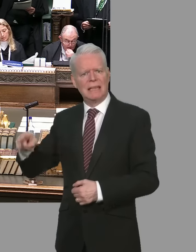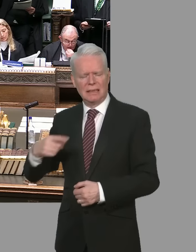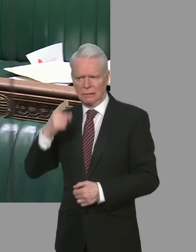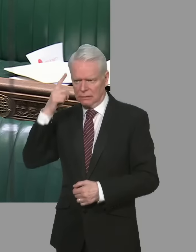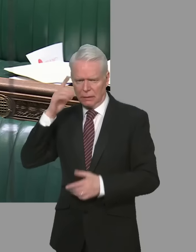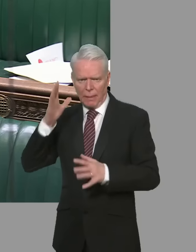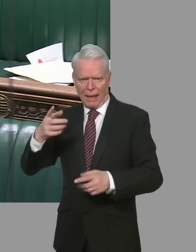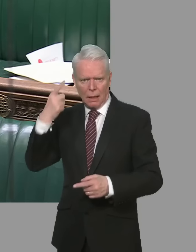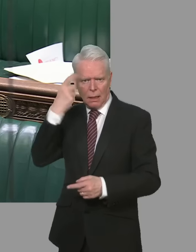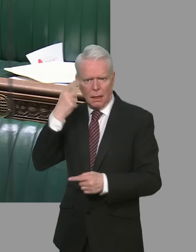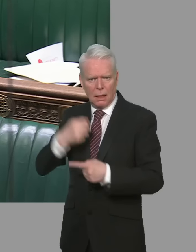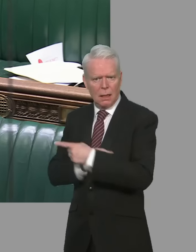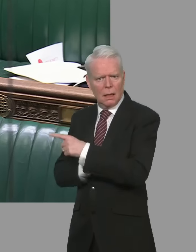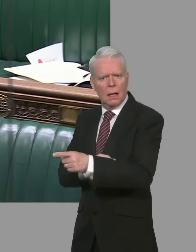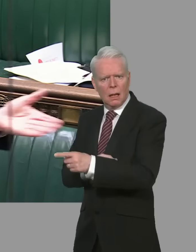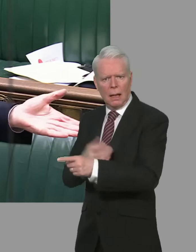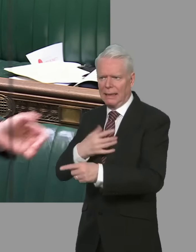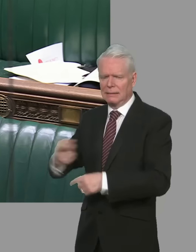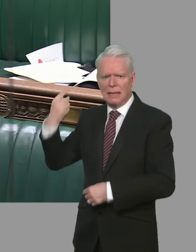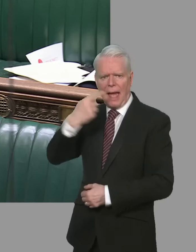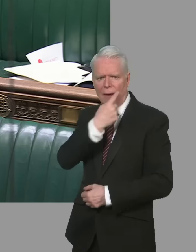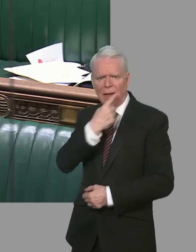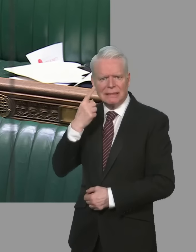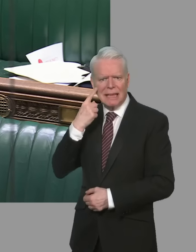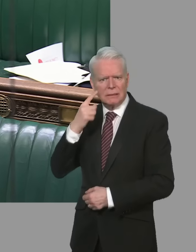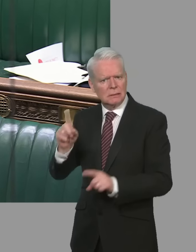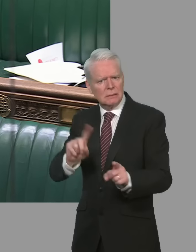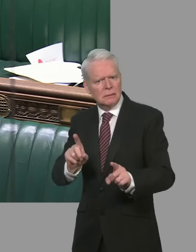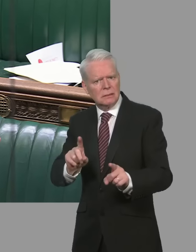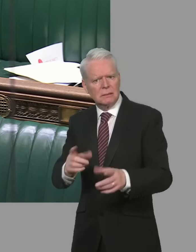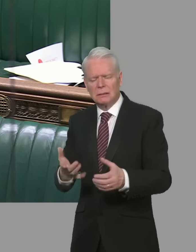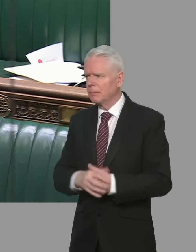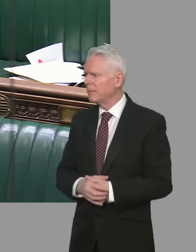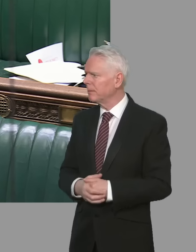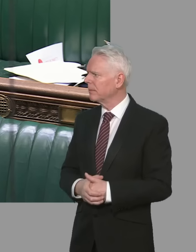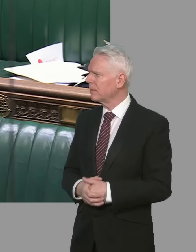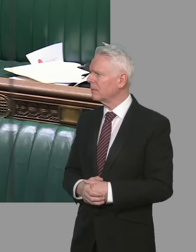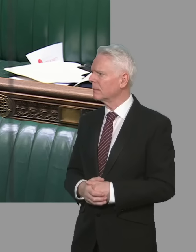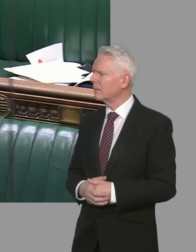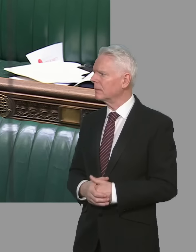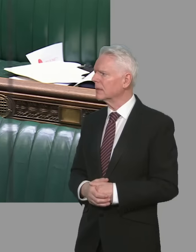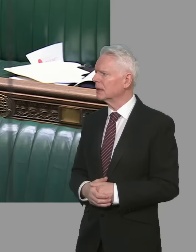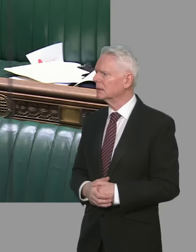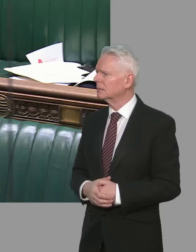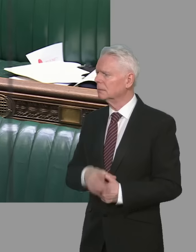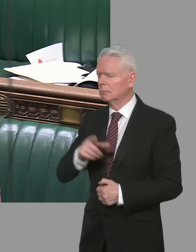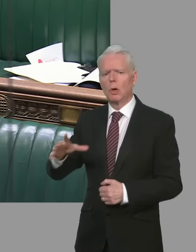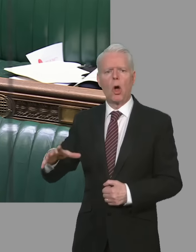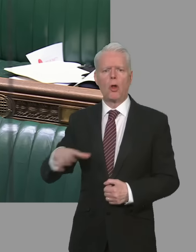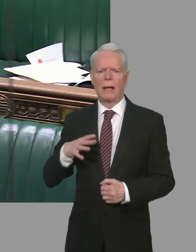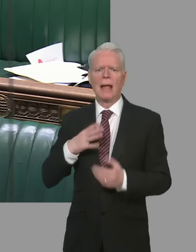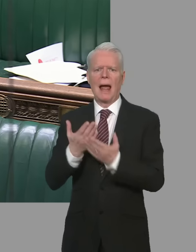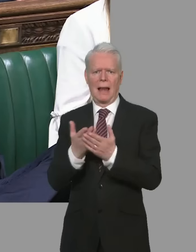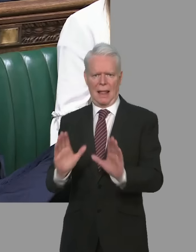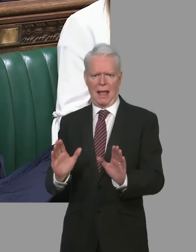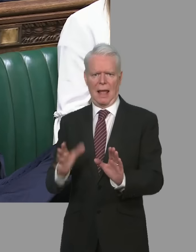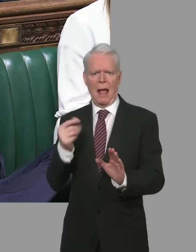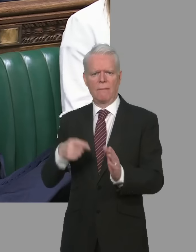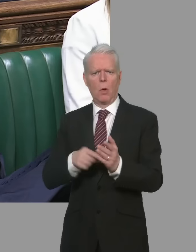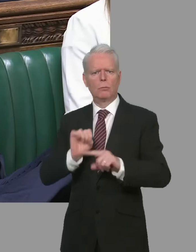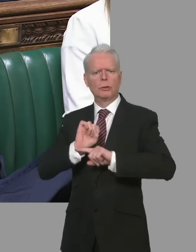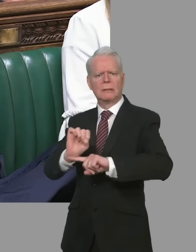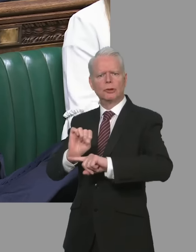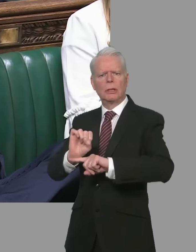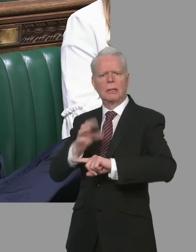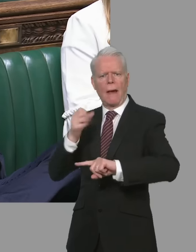contained within the bill, including the right to give evidence remotely, application for anonymity and no cold calling, and they